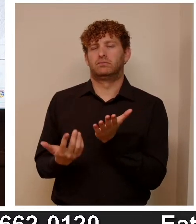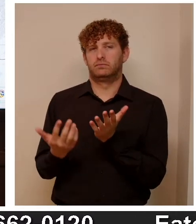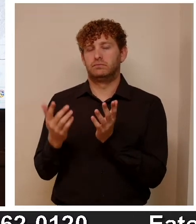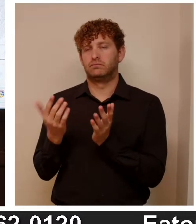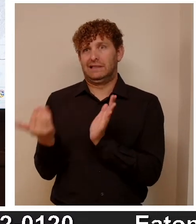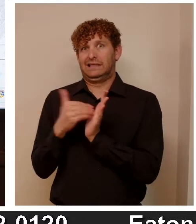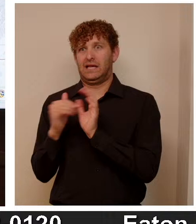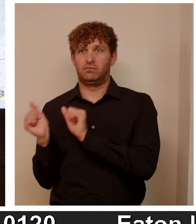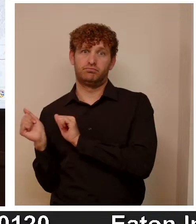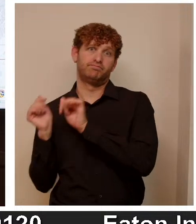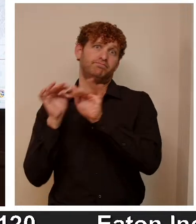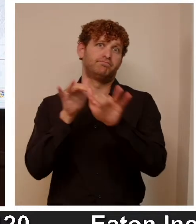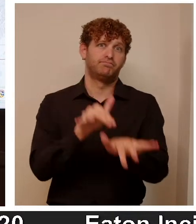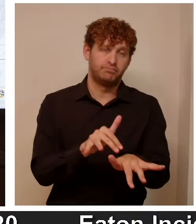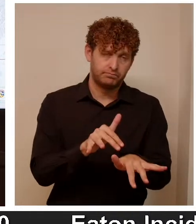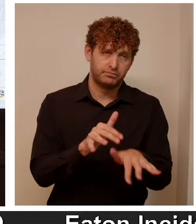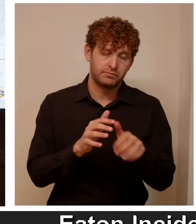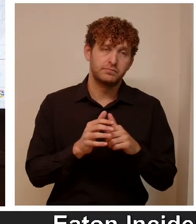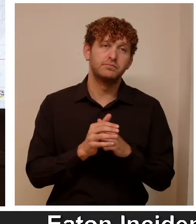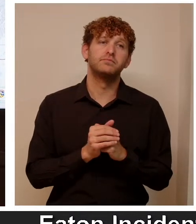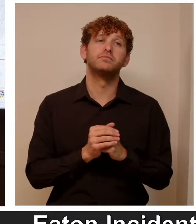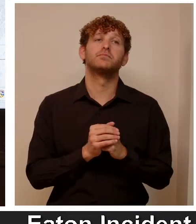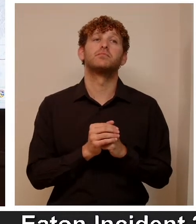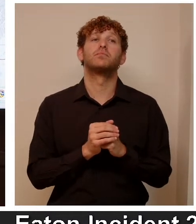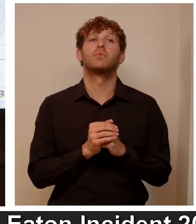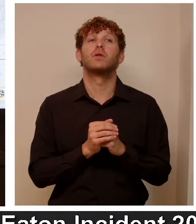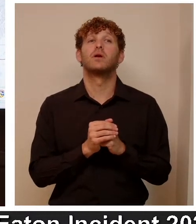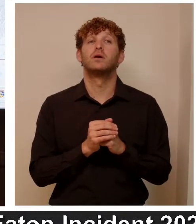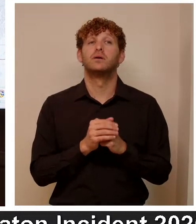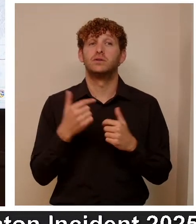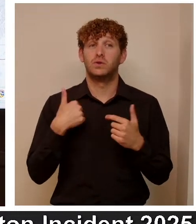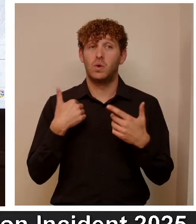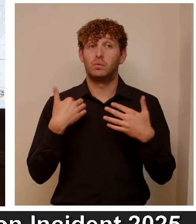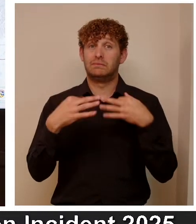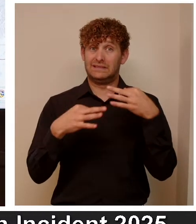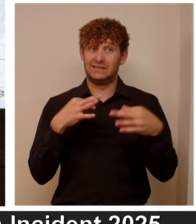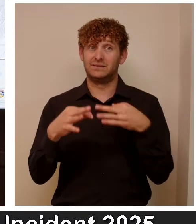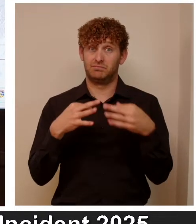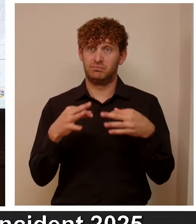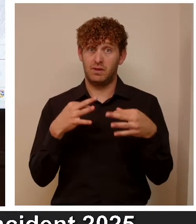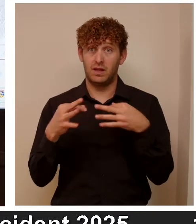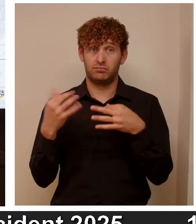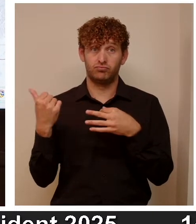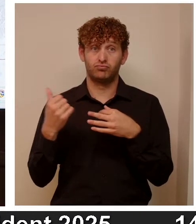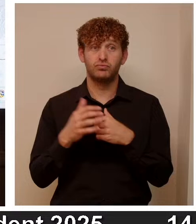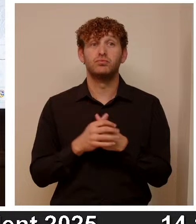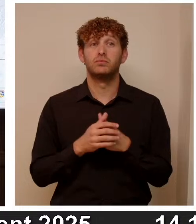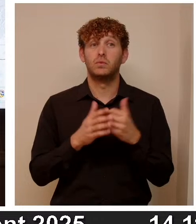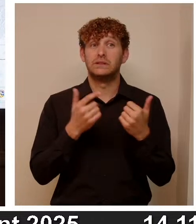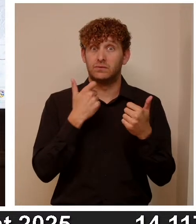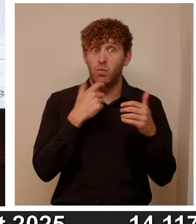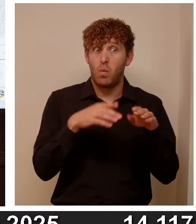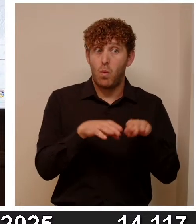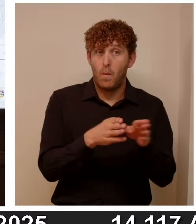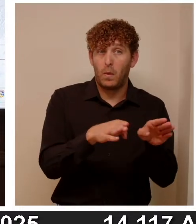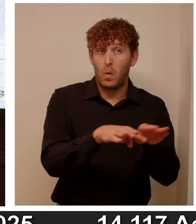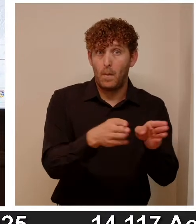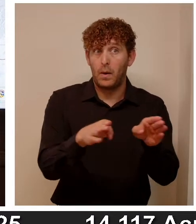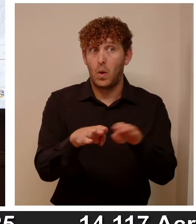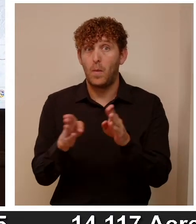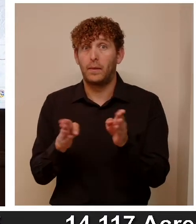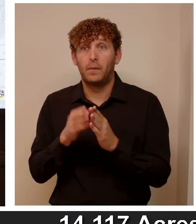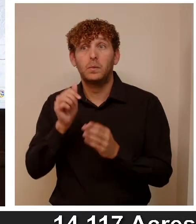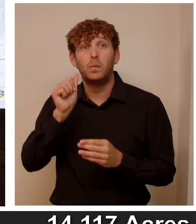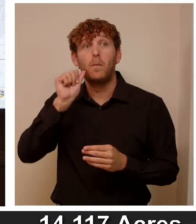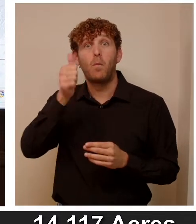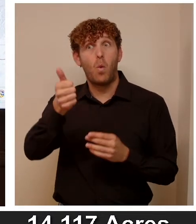it was explained, a significant portion has been opened up, and we're expecting more to open up even tomorrow. So just